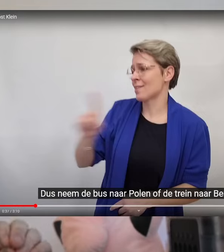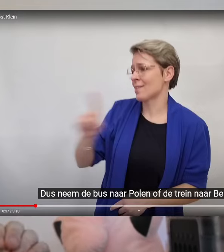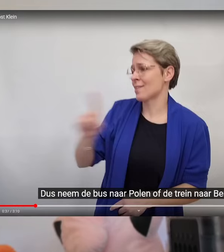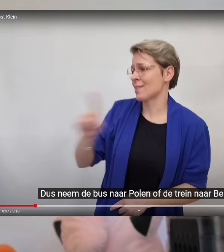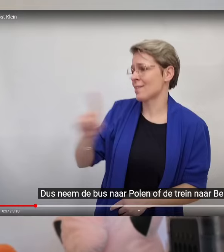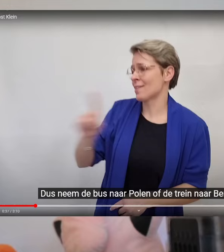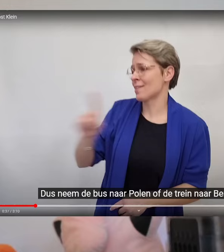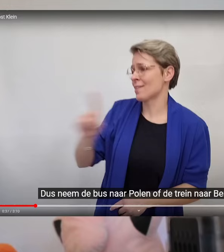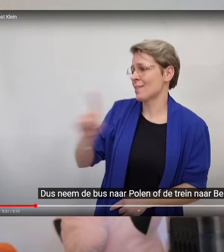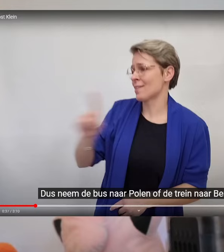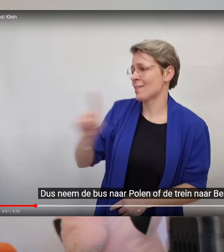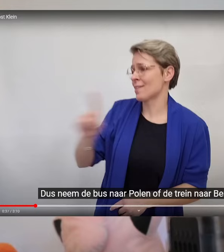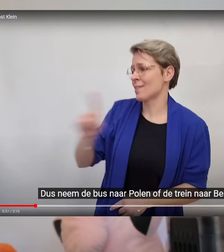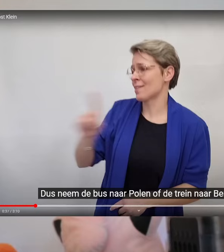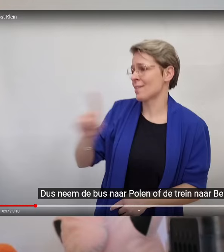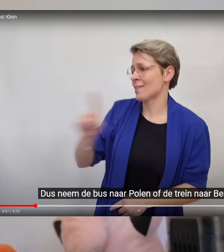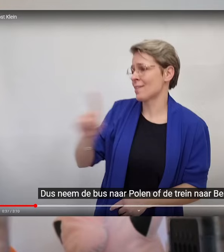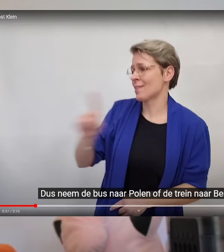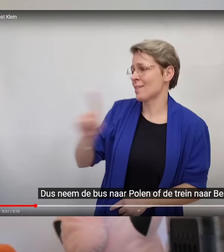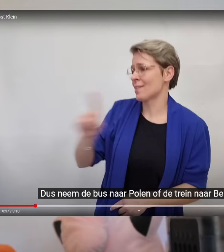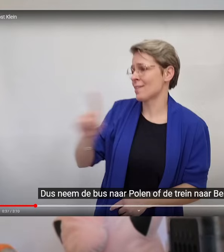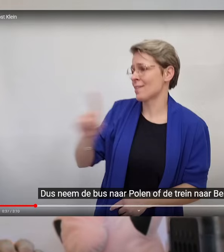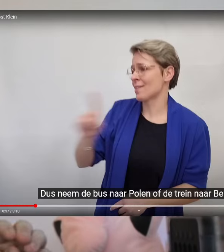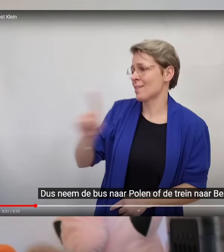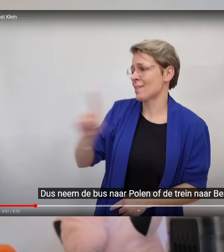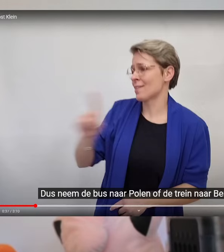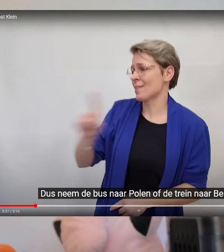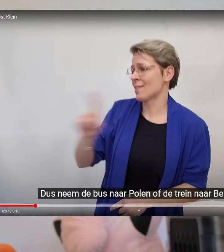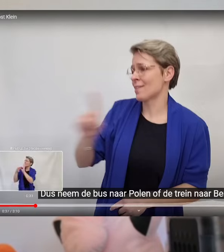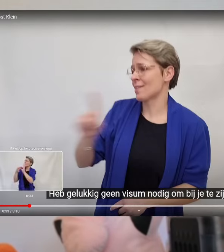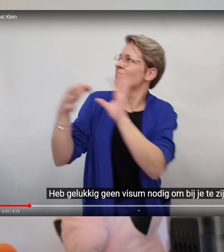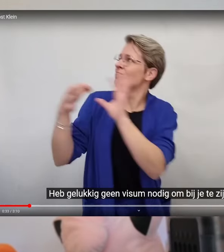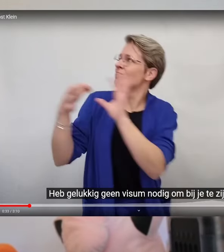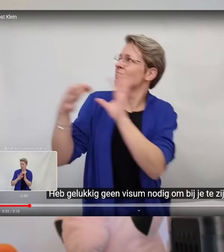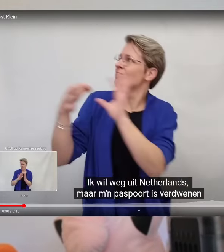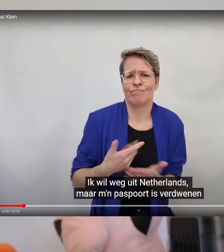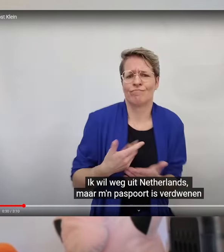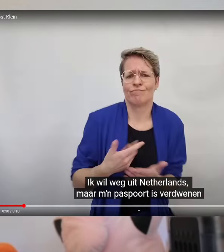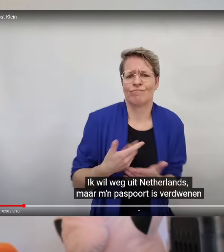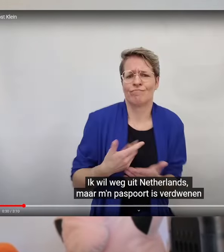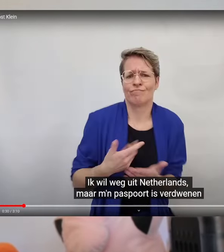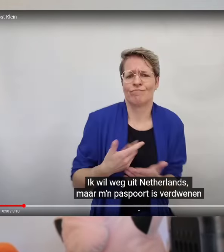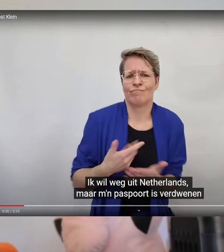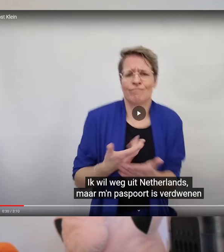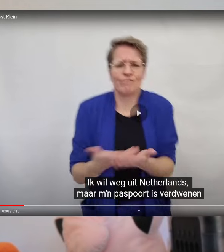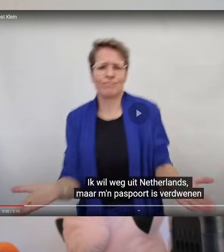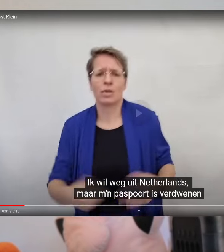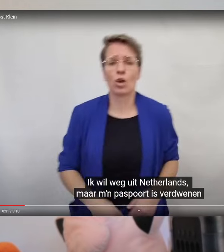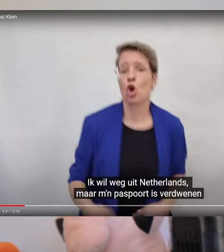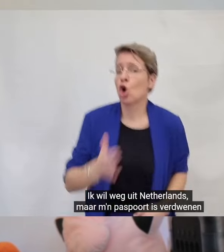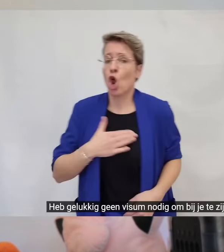Is that it? It's like I think I If that's correct